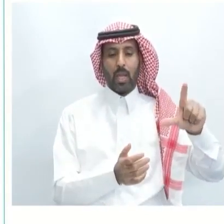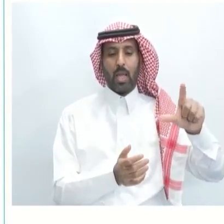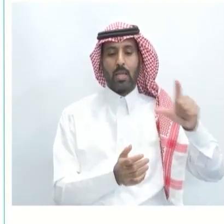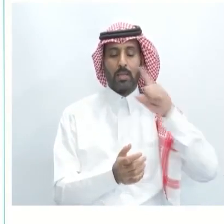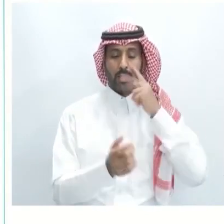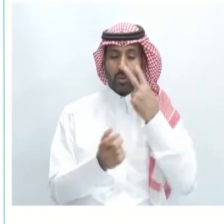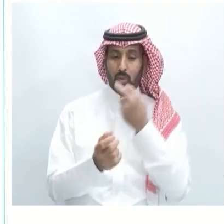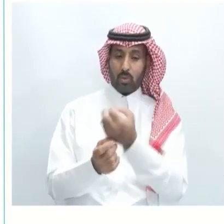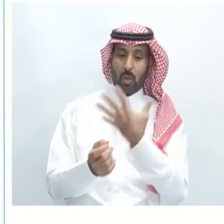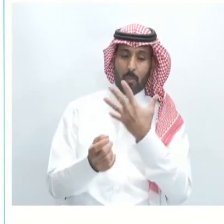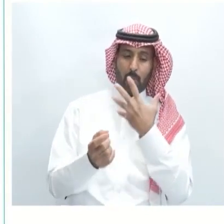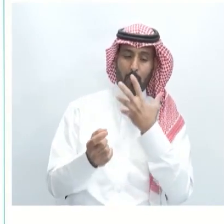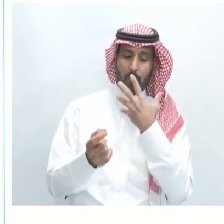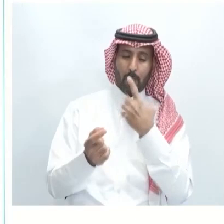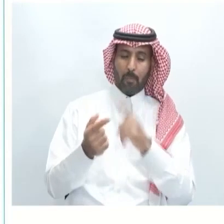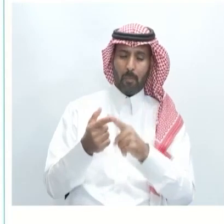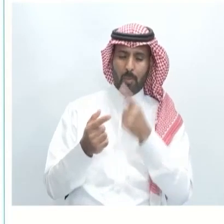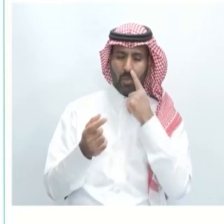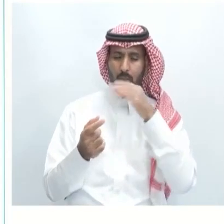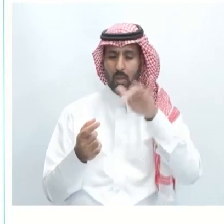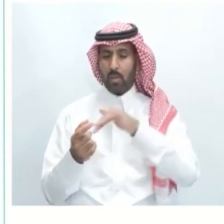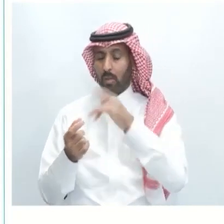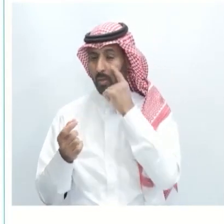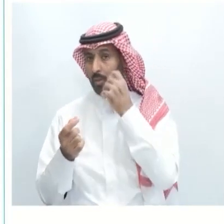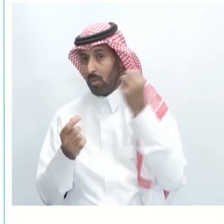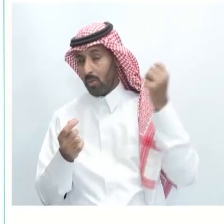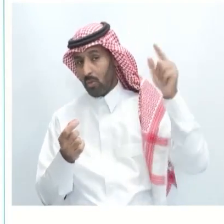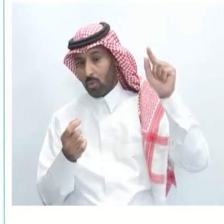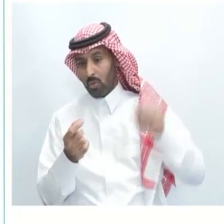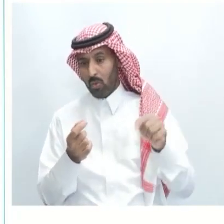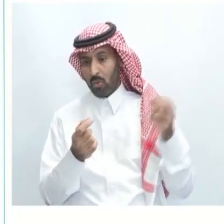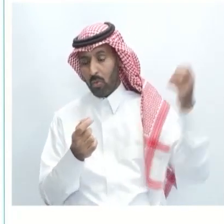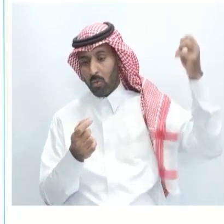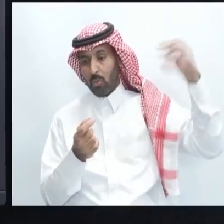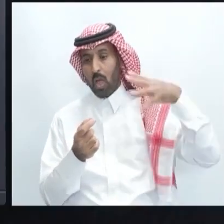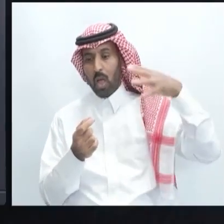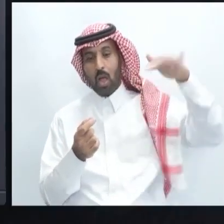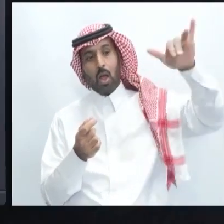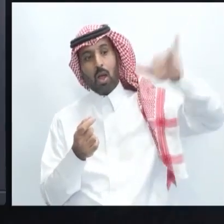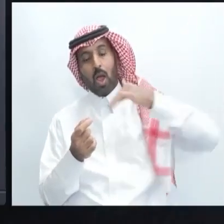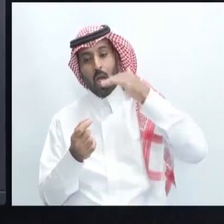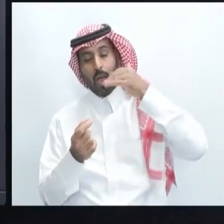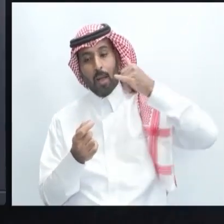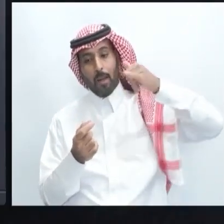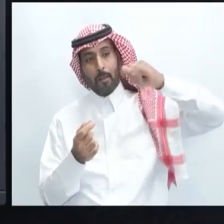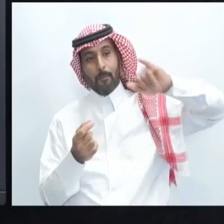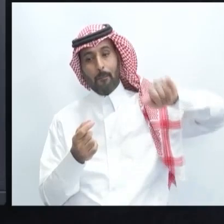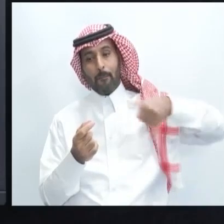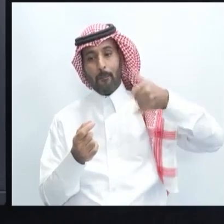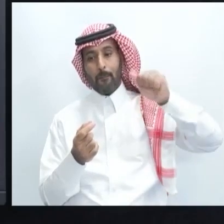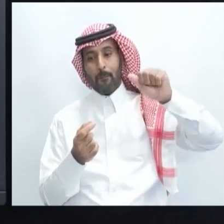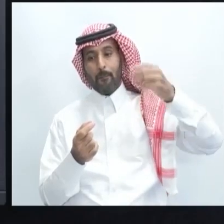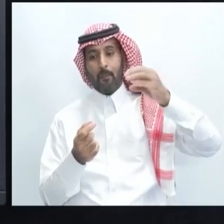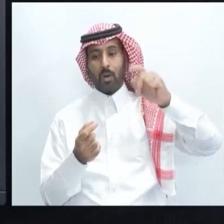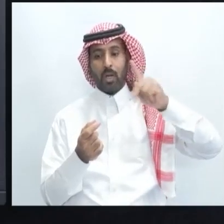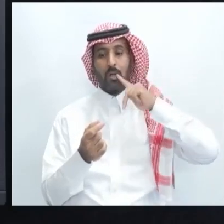the lights. Jack comes into the room. So what's the answer here? The time transition word, the correct one